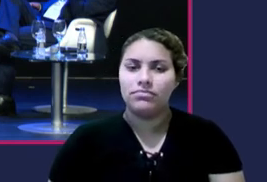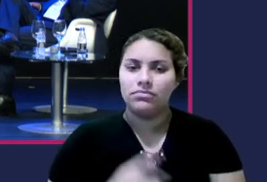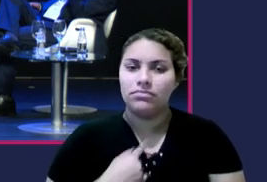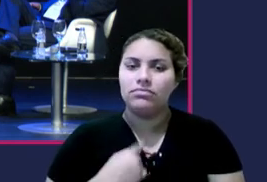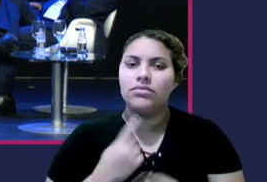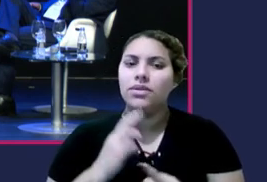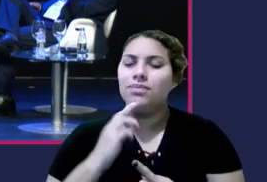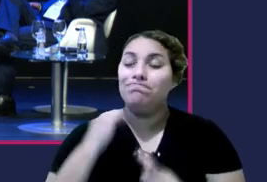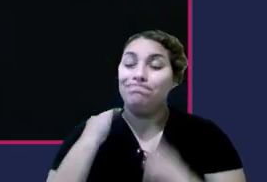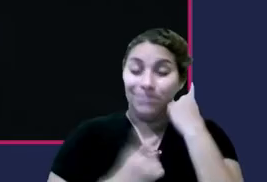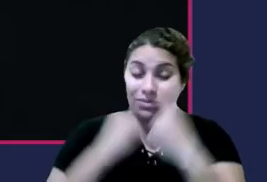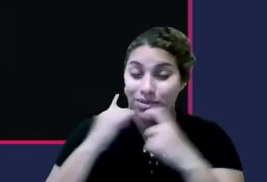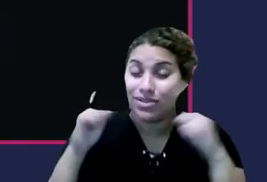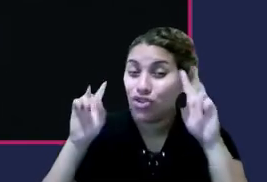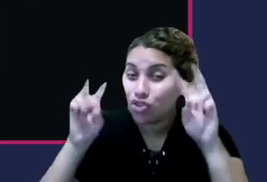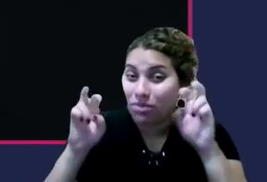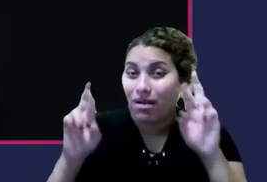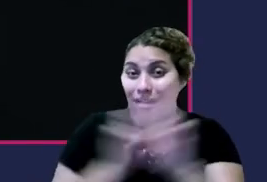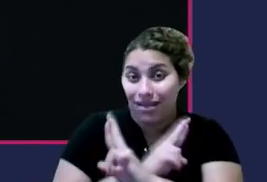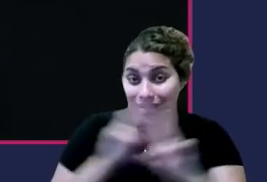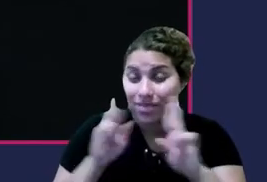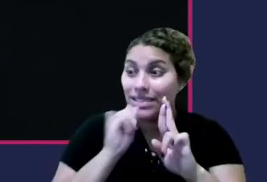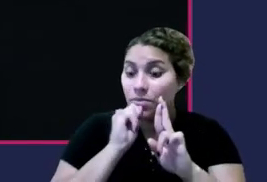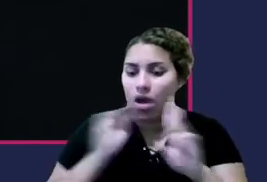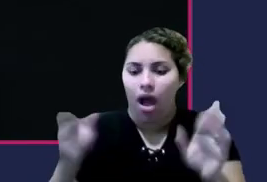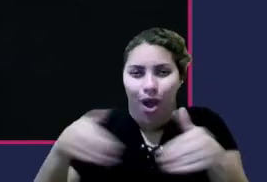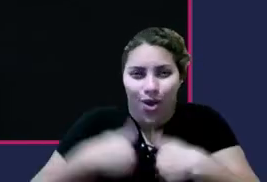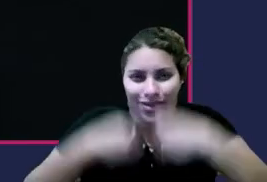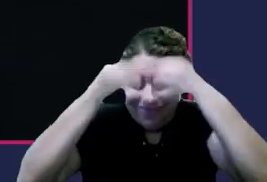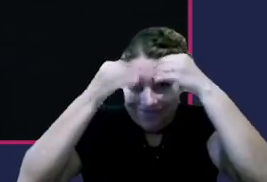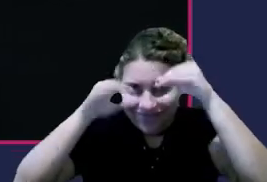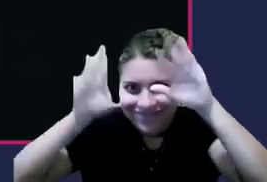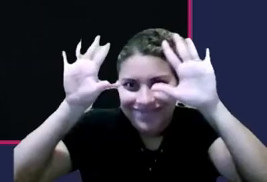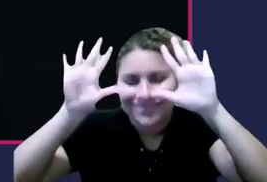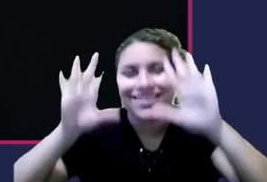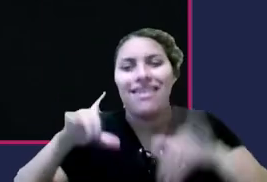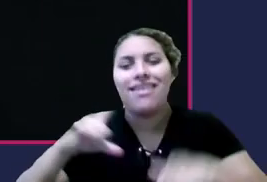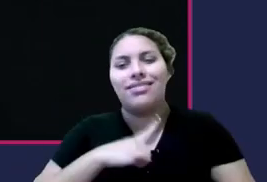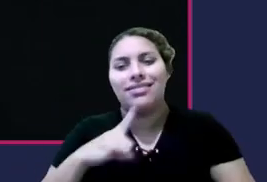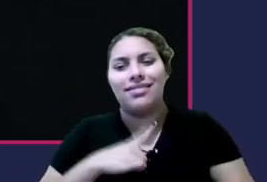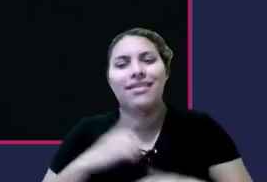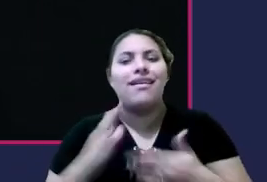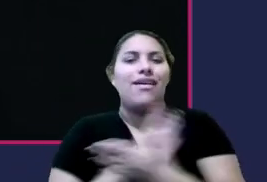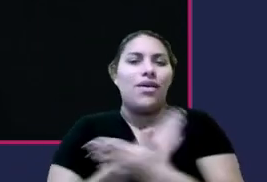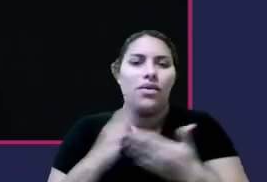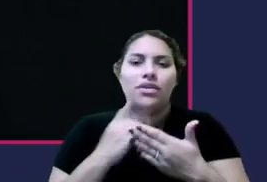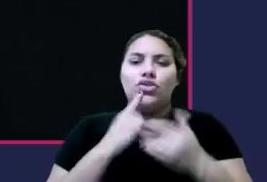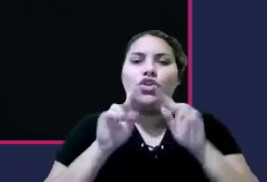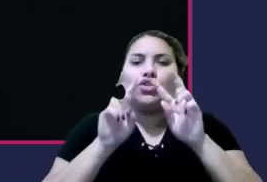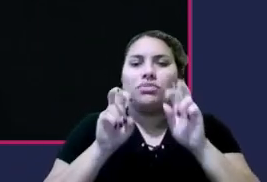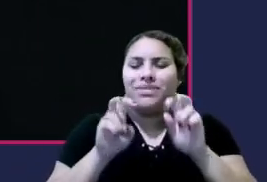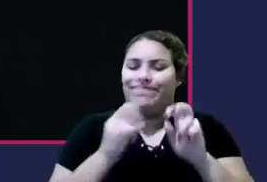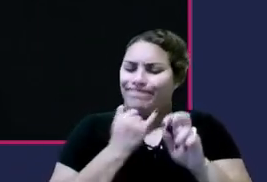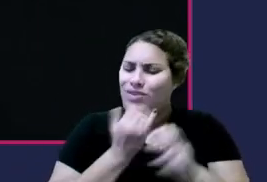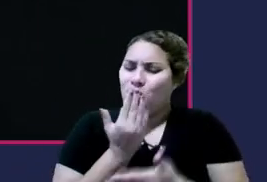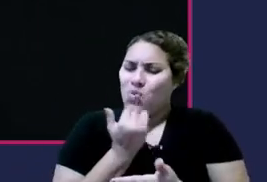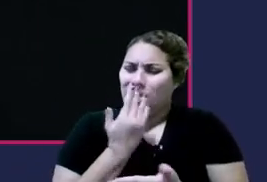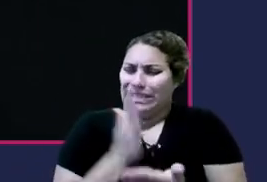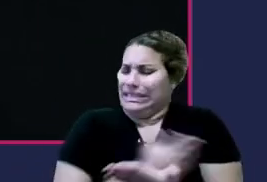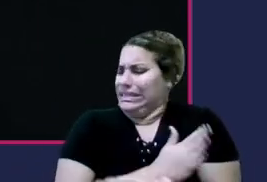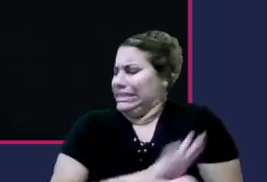question? With this concern related to people in the autism spectrum, they